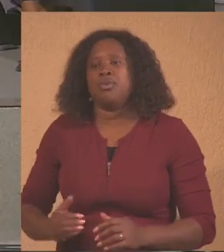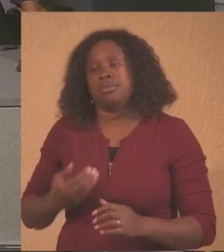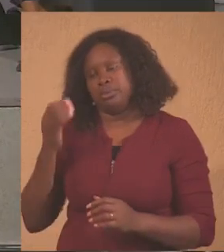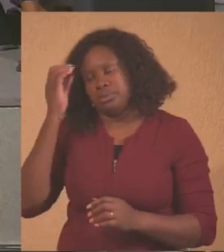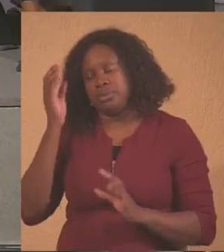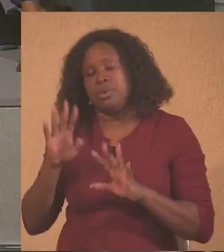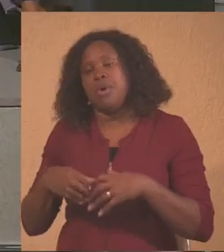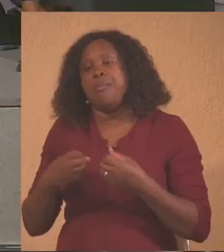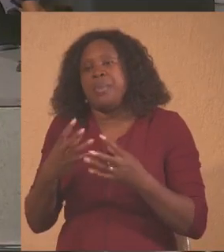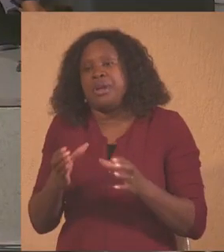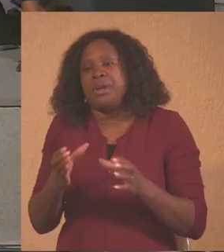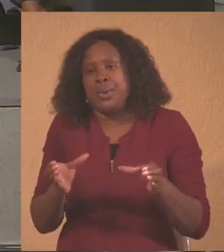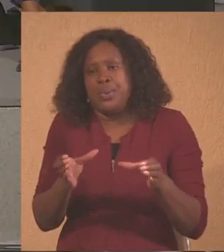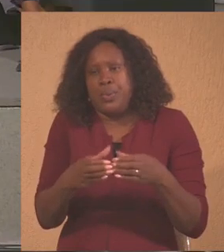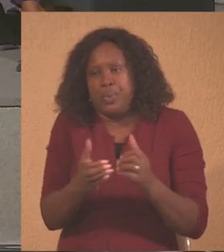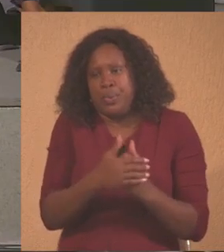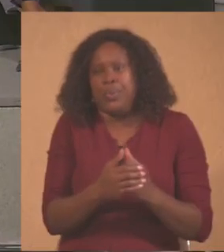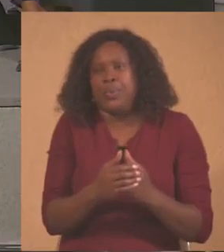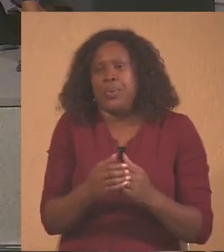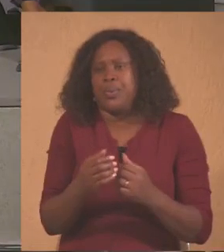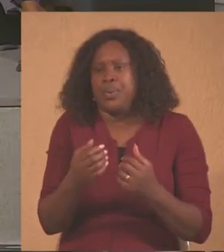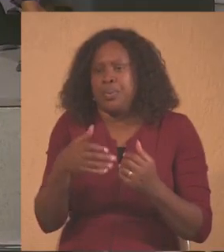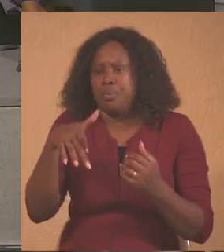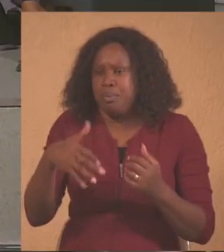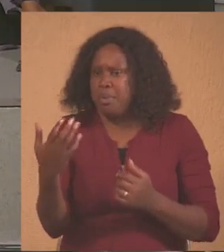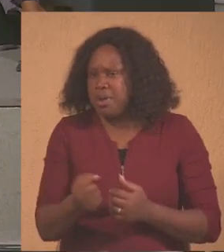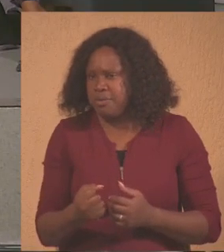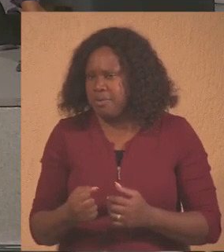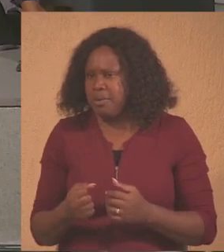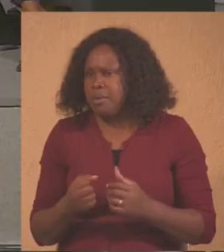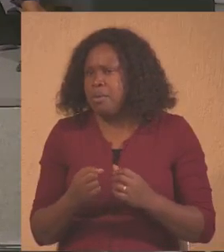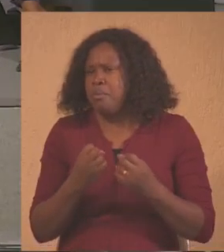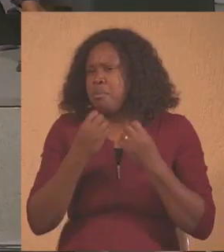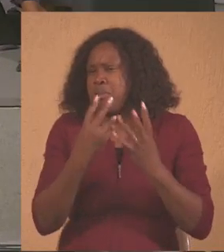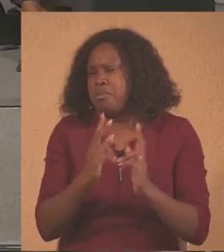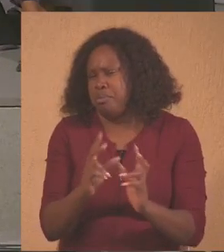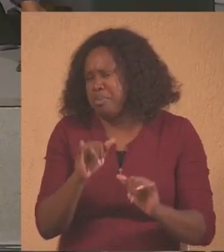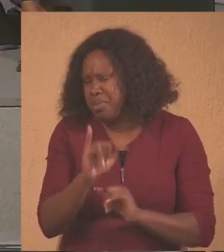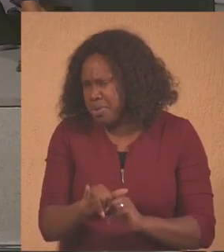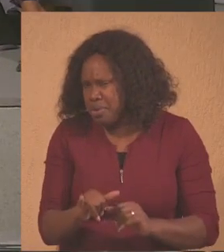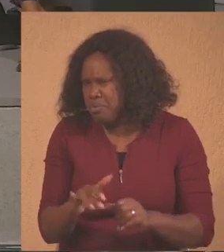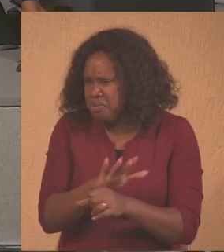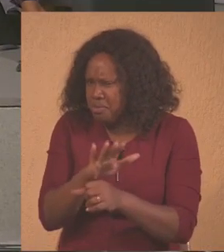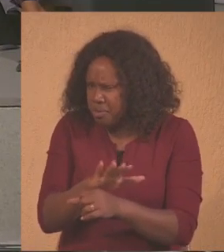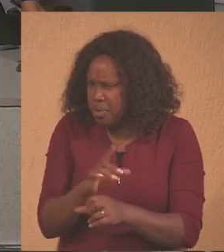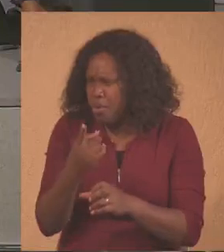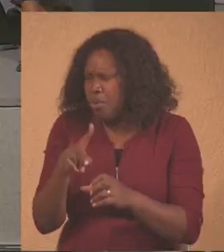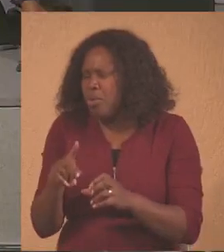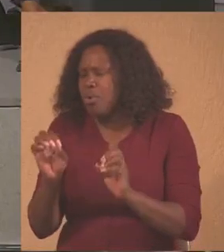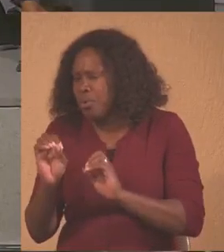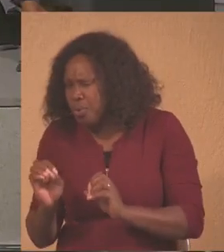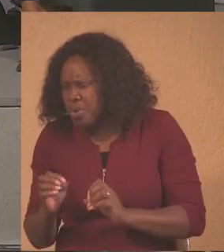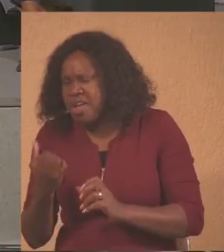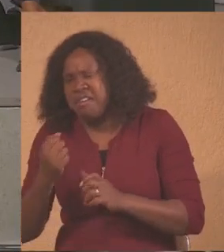we have in the country? What is their capacity? And so far, is it being filled up? Are there challenges